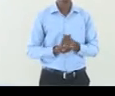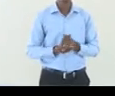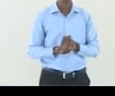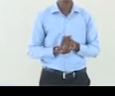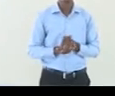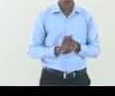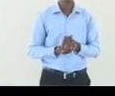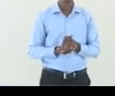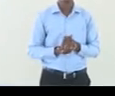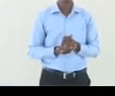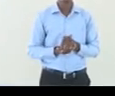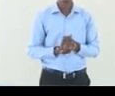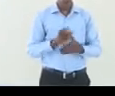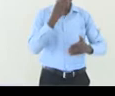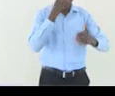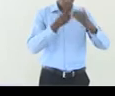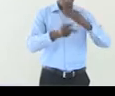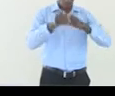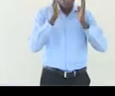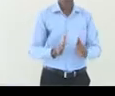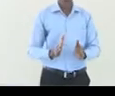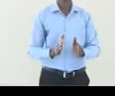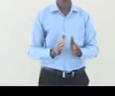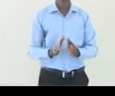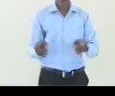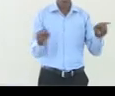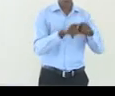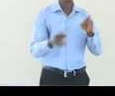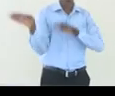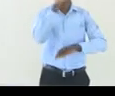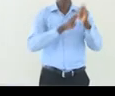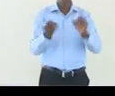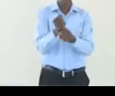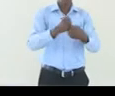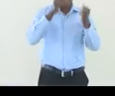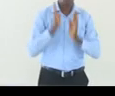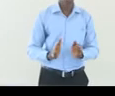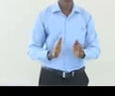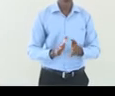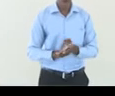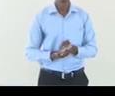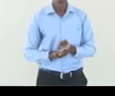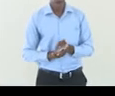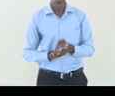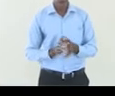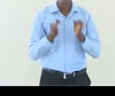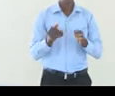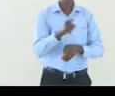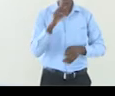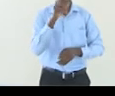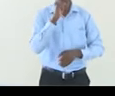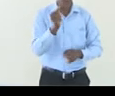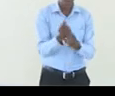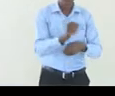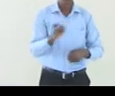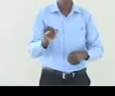at those who went through trials now. Prophet as a troublemaker. The prophet as what? If you are not making